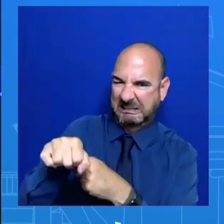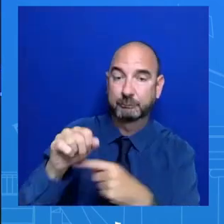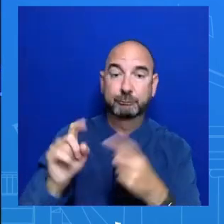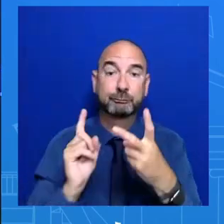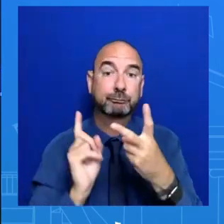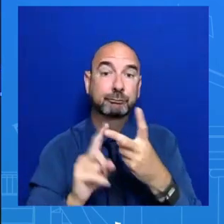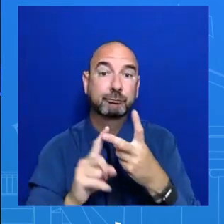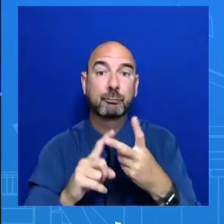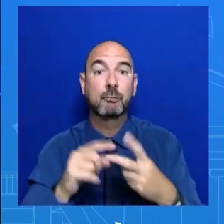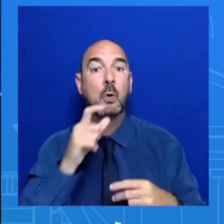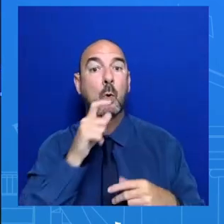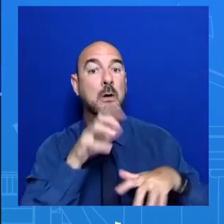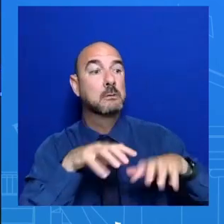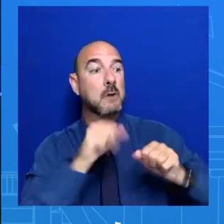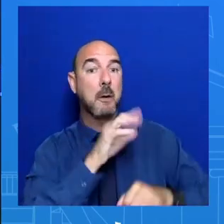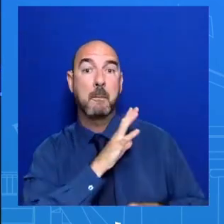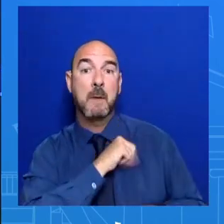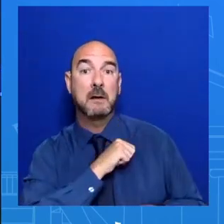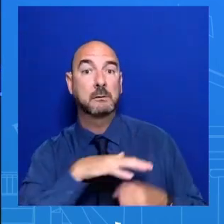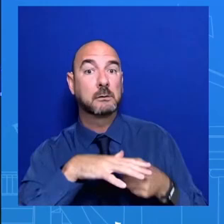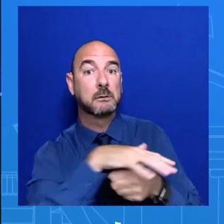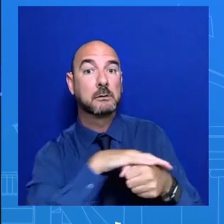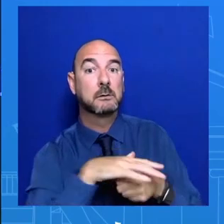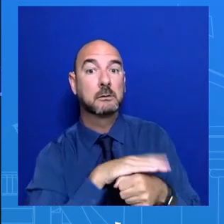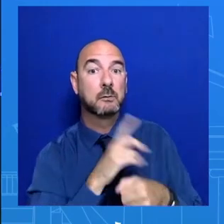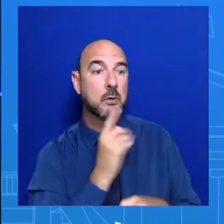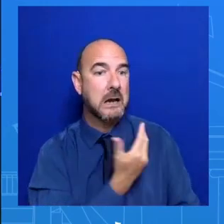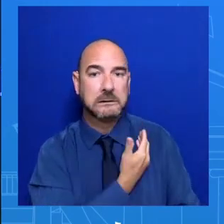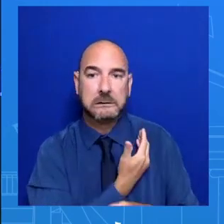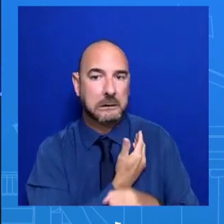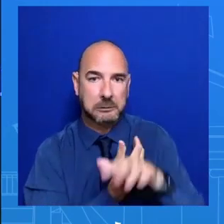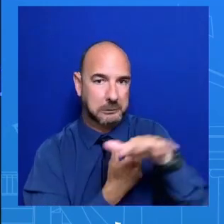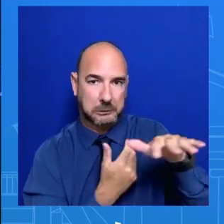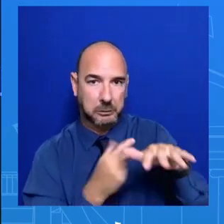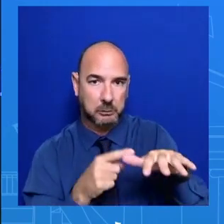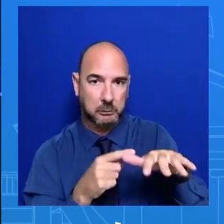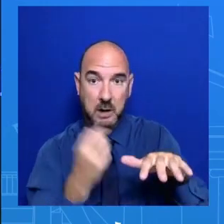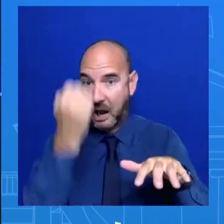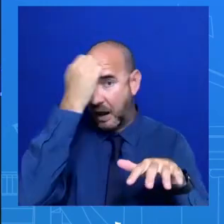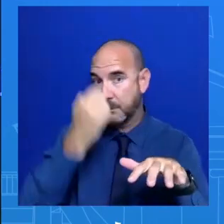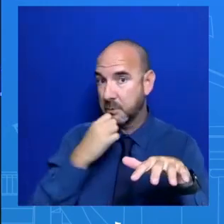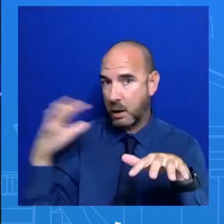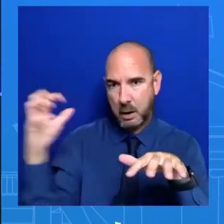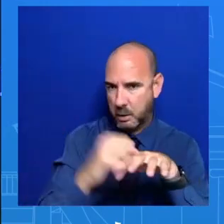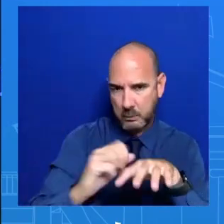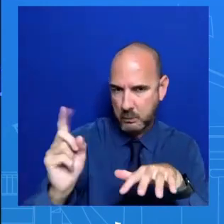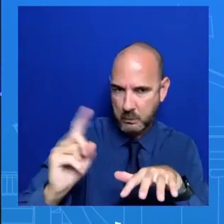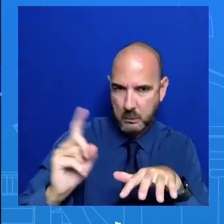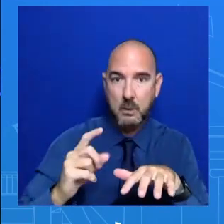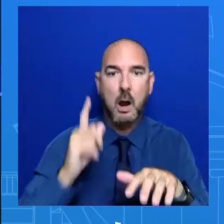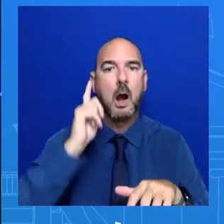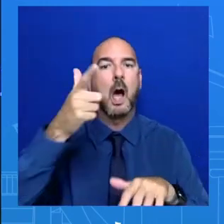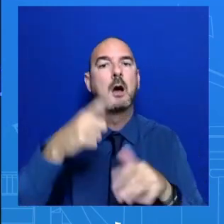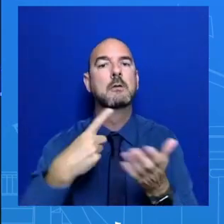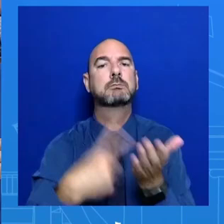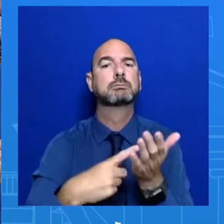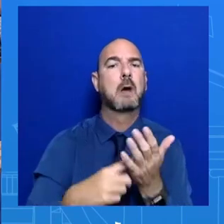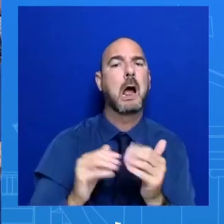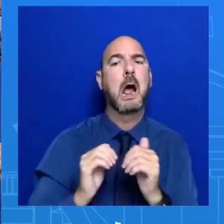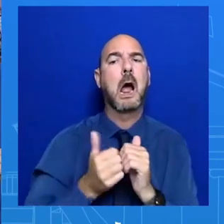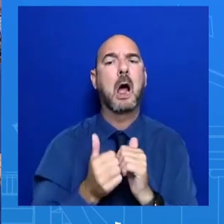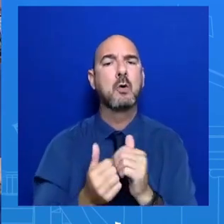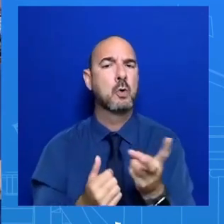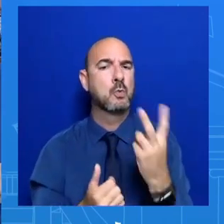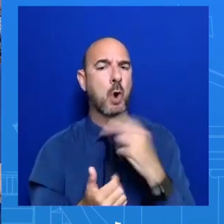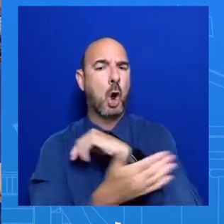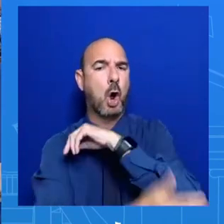that ultimately gets us on a credible pathway to that two-state solution that President Biden has talked about. Yeah. By the three nations, European nations,